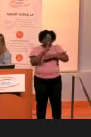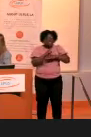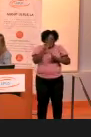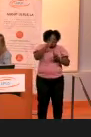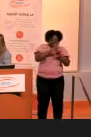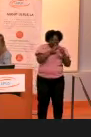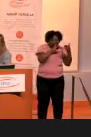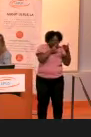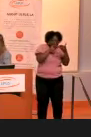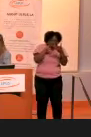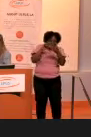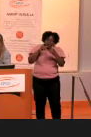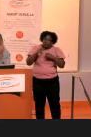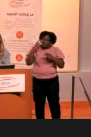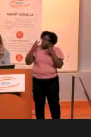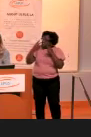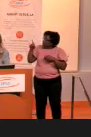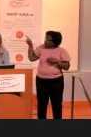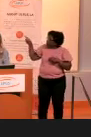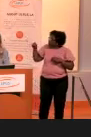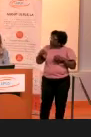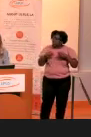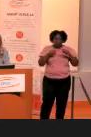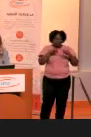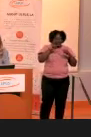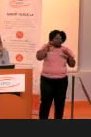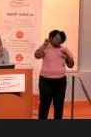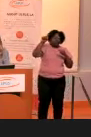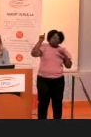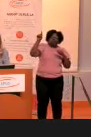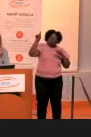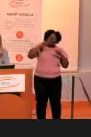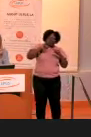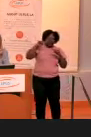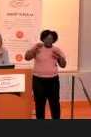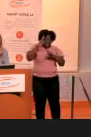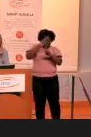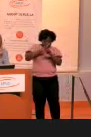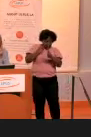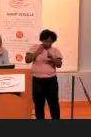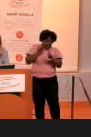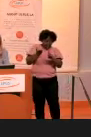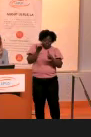but really significant differences in the response rates at 6 months.